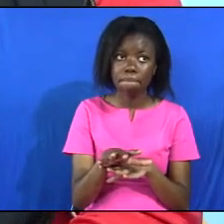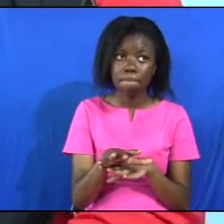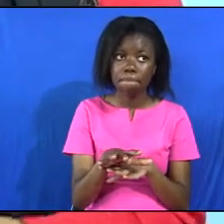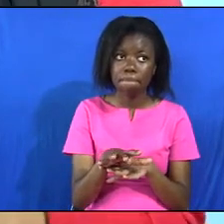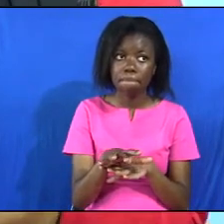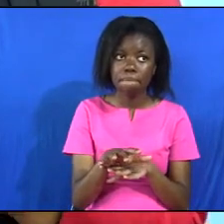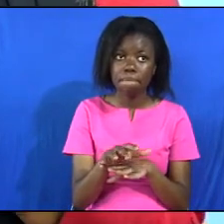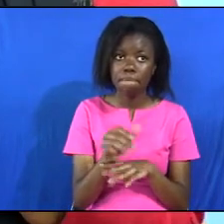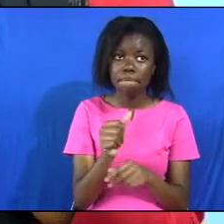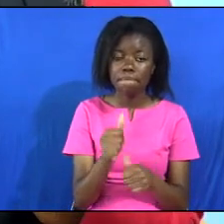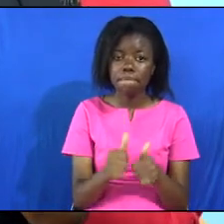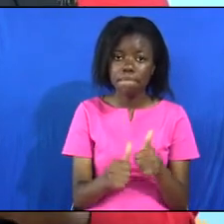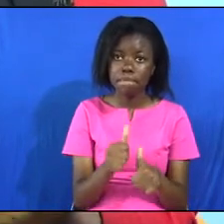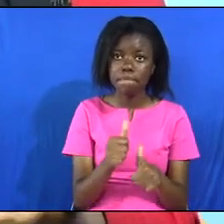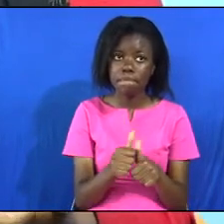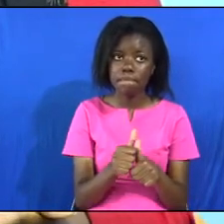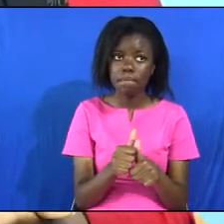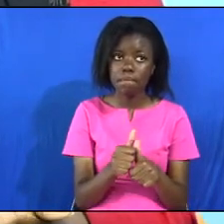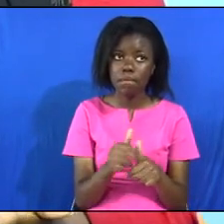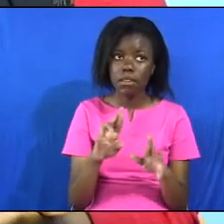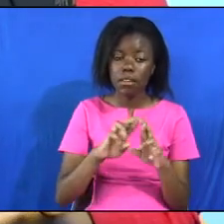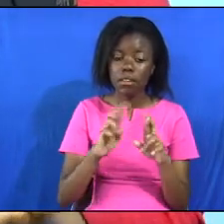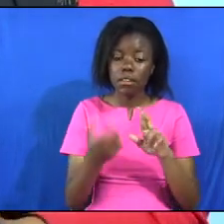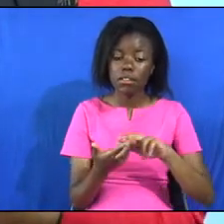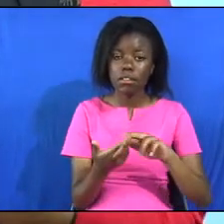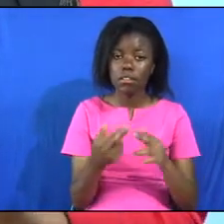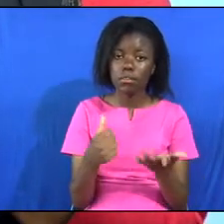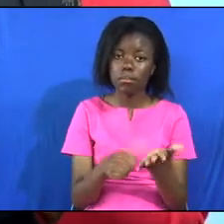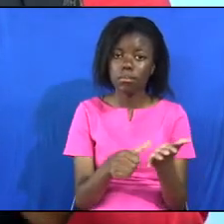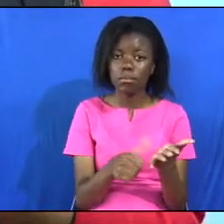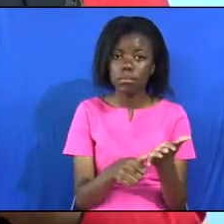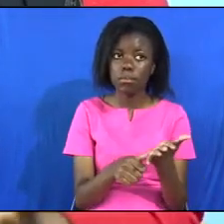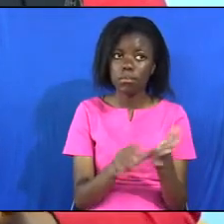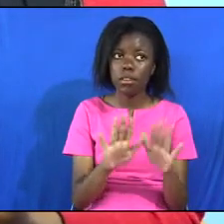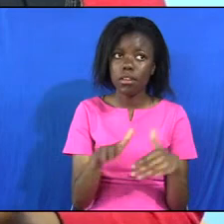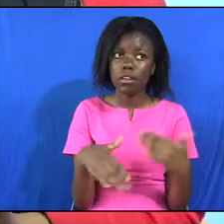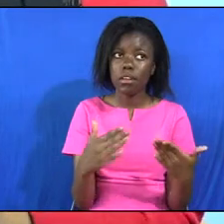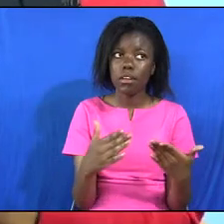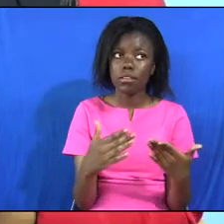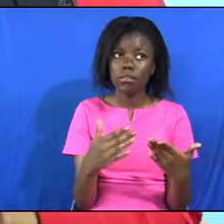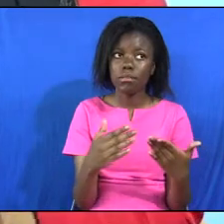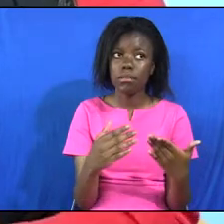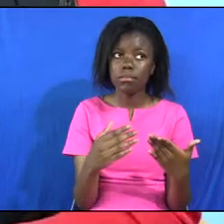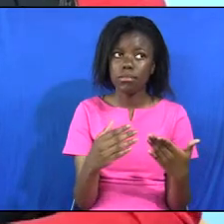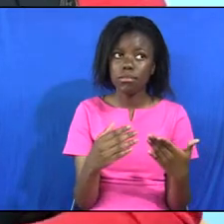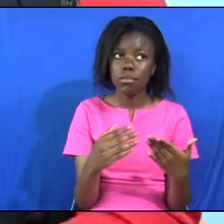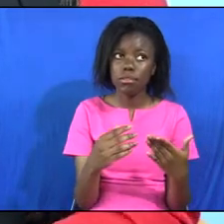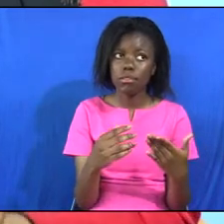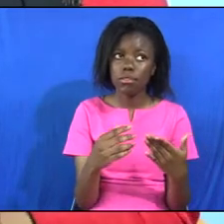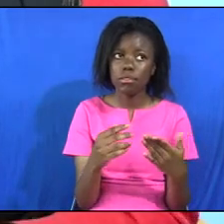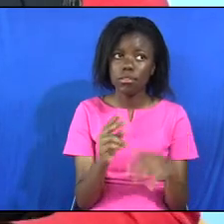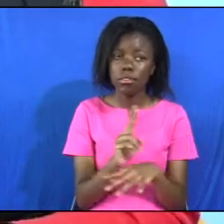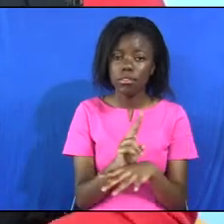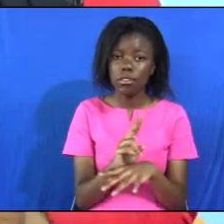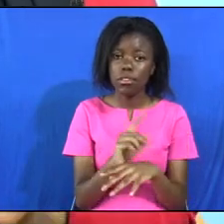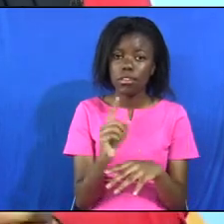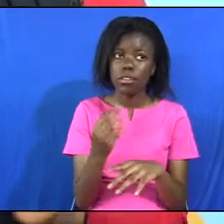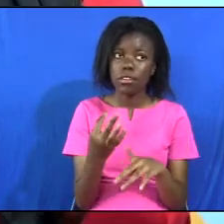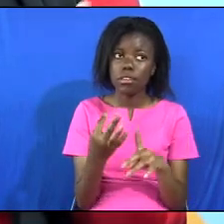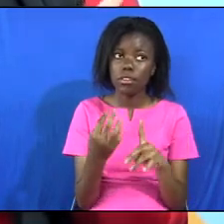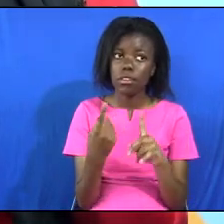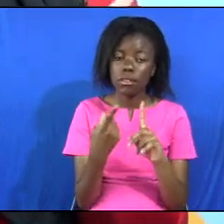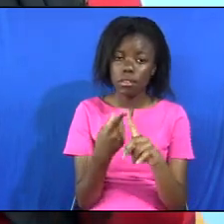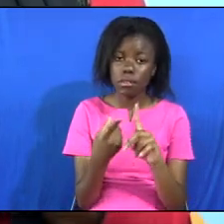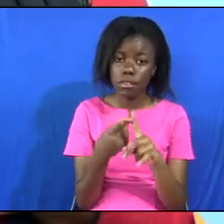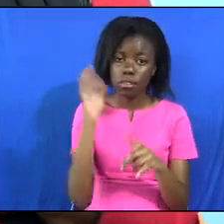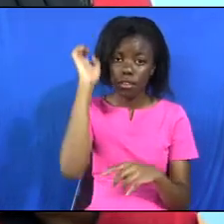it is relationship problems? How do we go about stigma? Three things. One, we